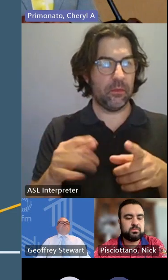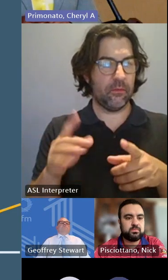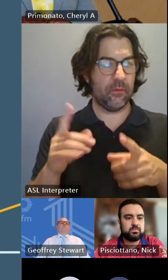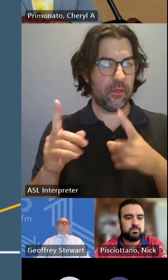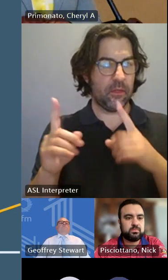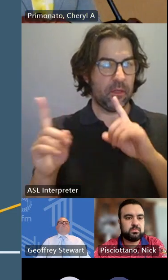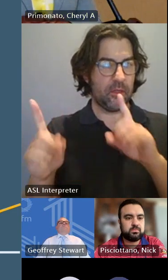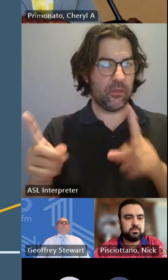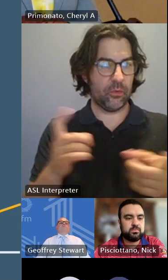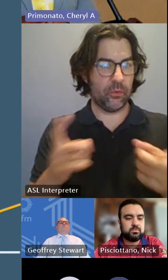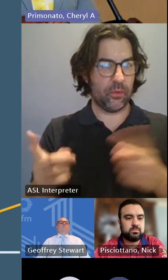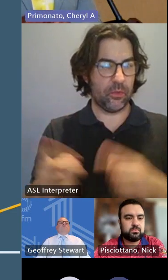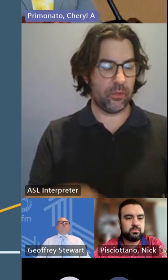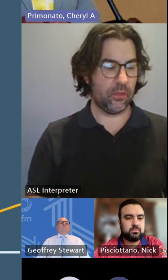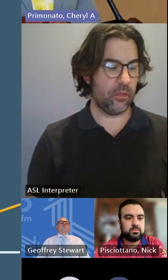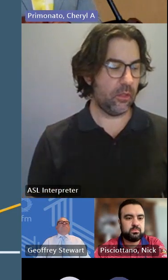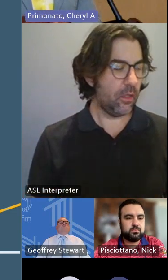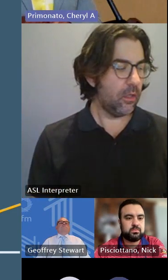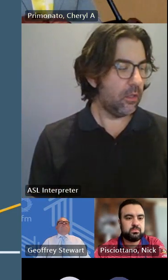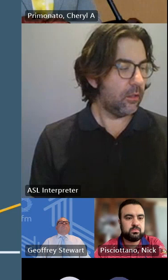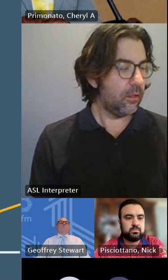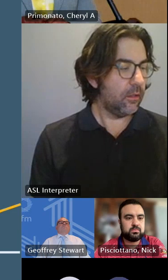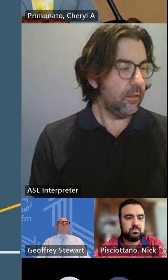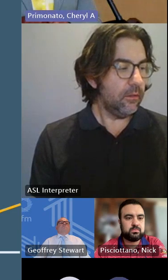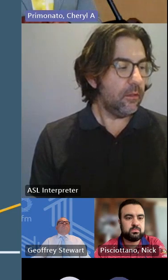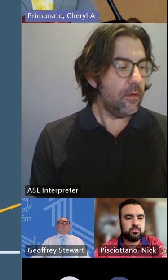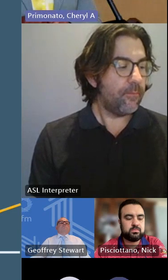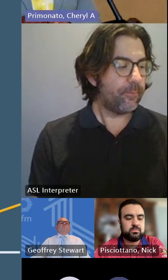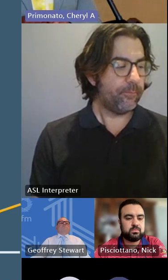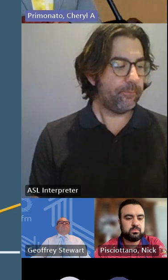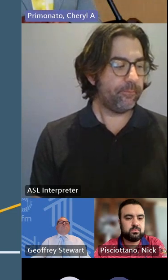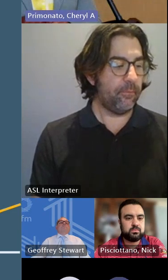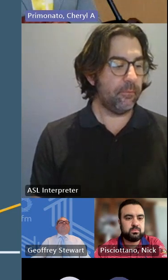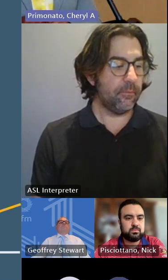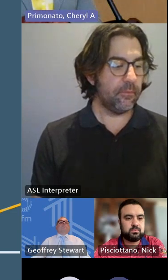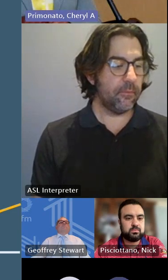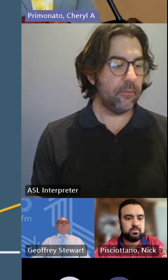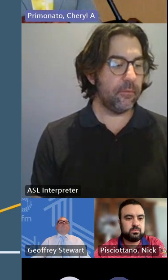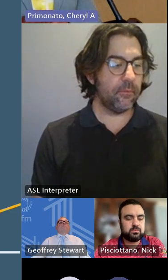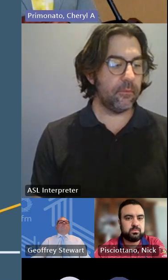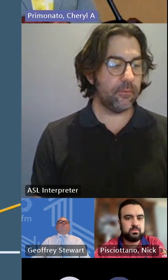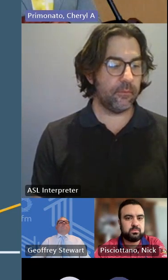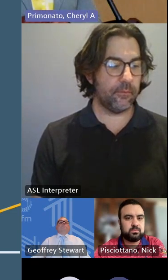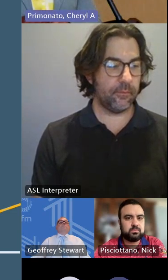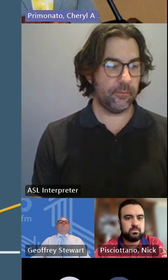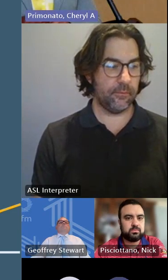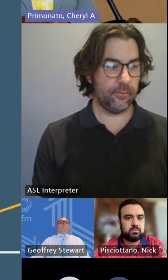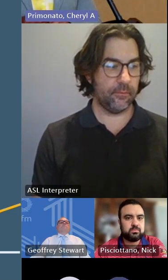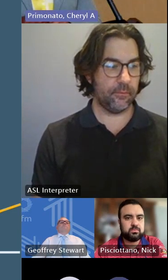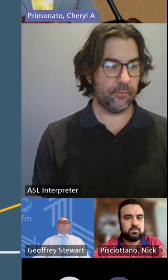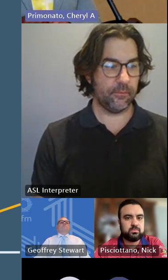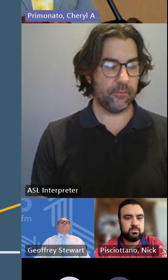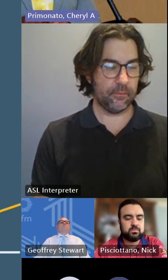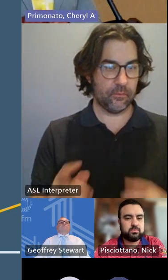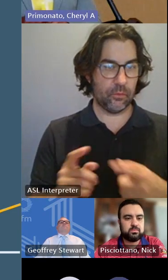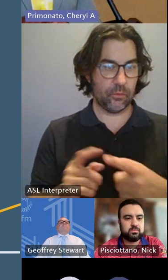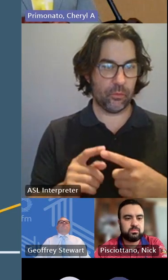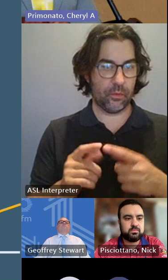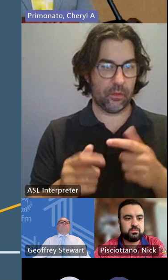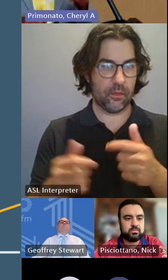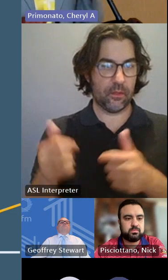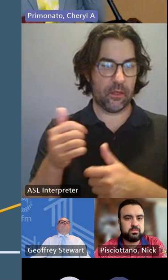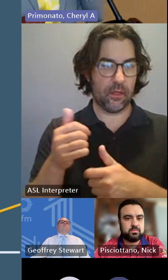question. All right, so then perhaps once the entity purchases